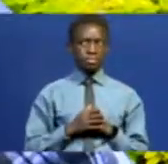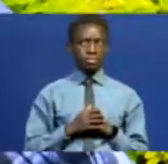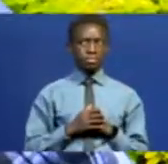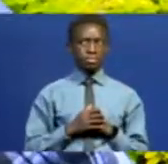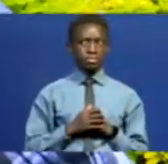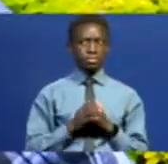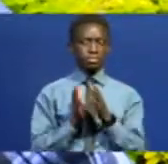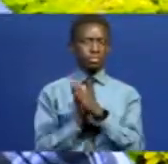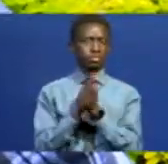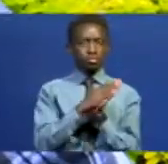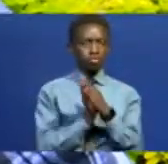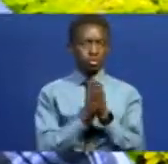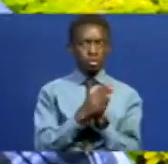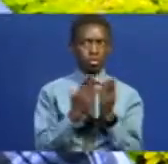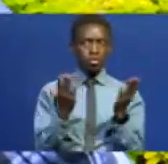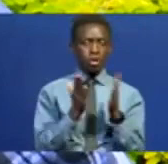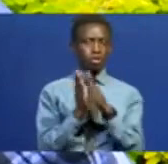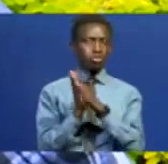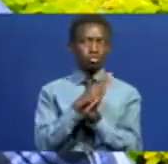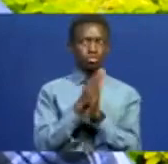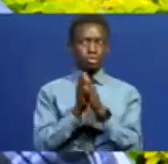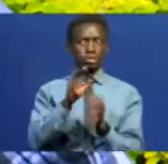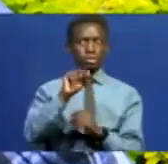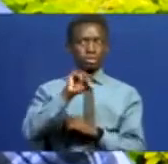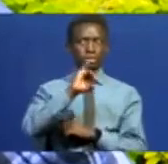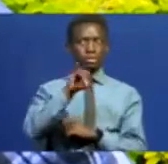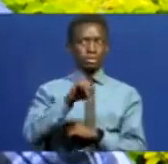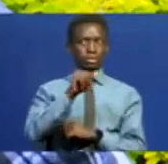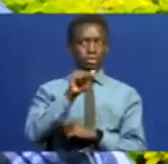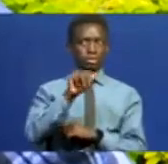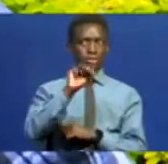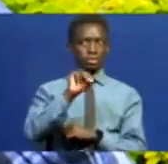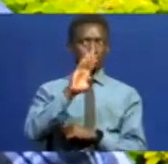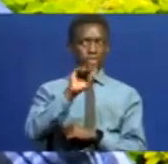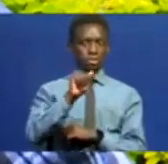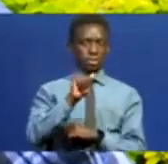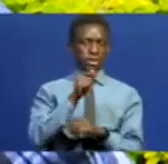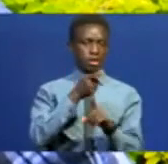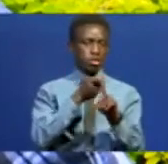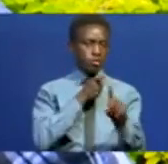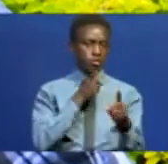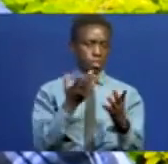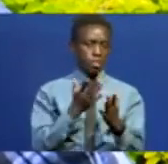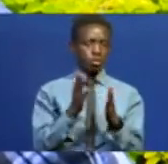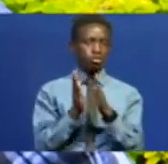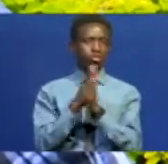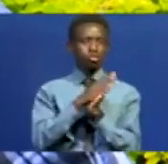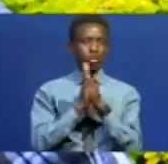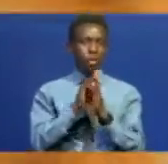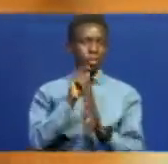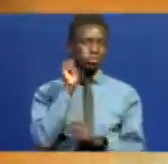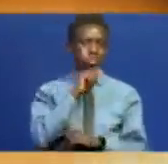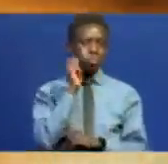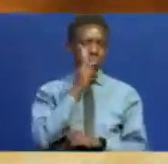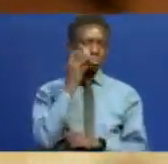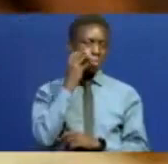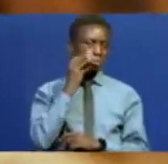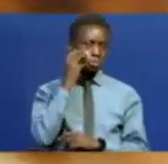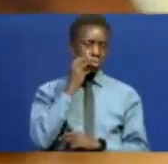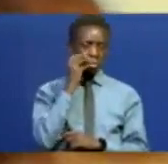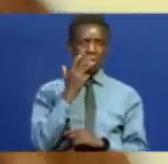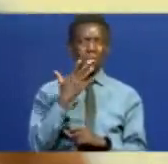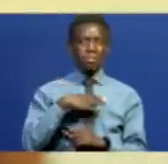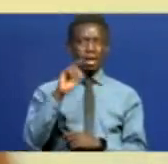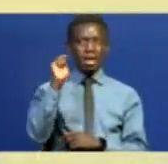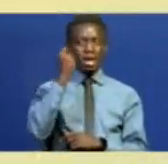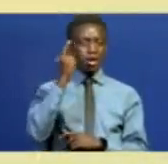za Njamba, which is a wordplay from Stories za Njamba, which a lot of Kenyans can relate to. For the longest time, I have